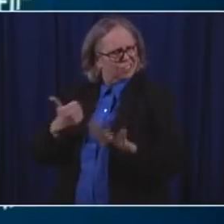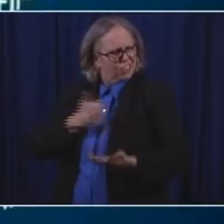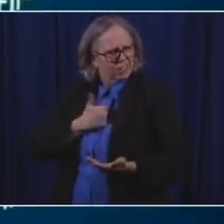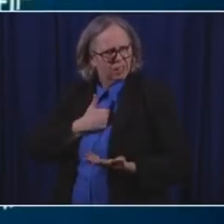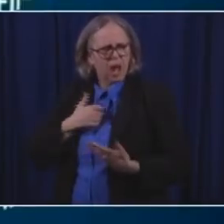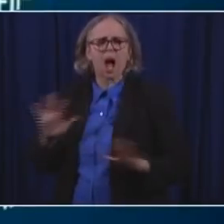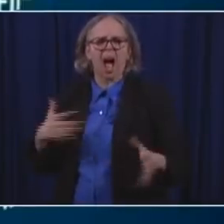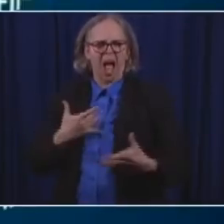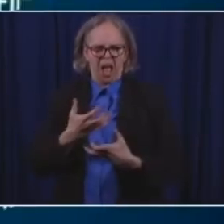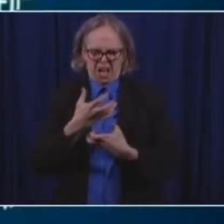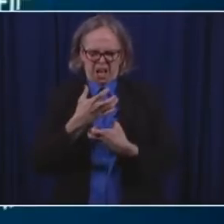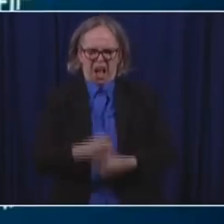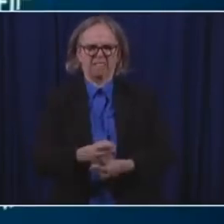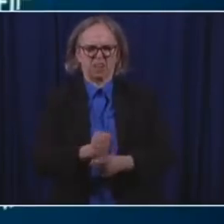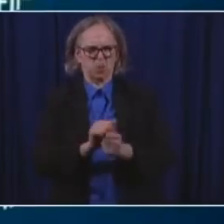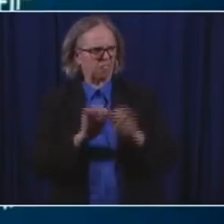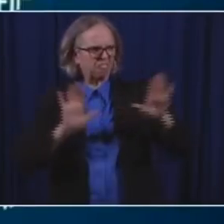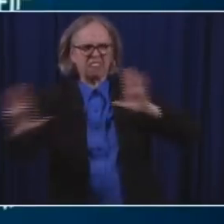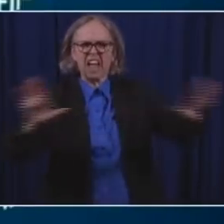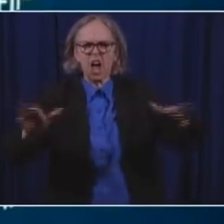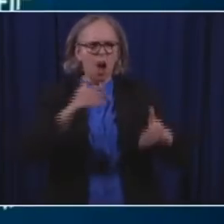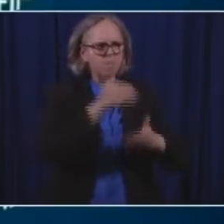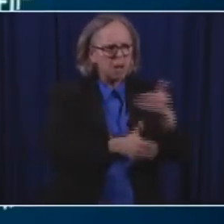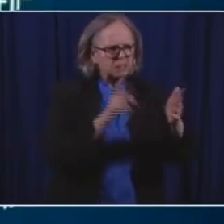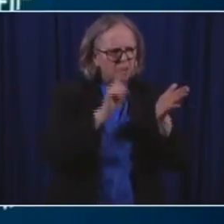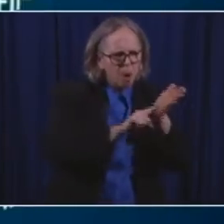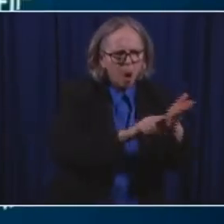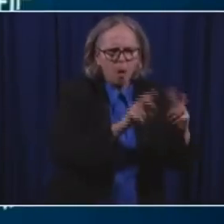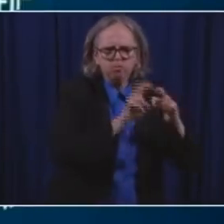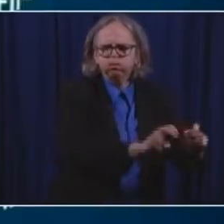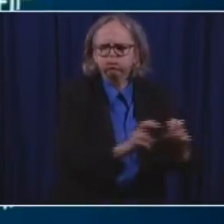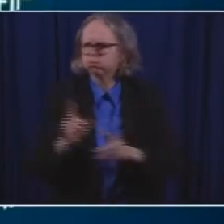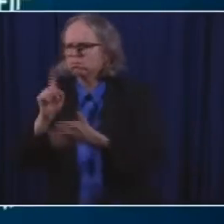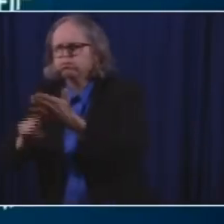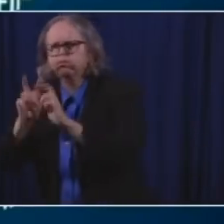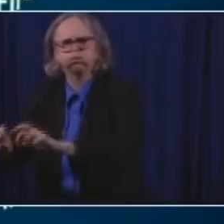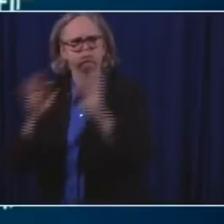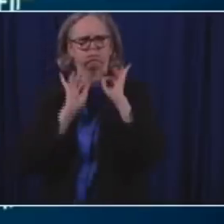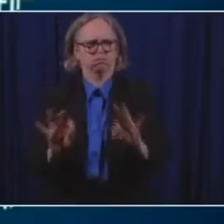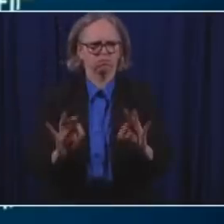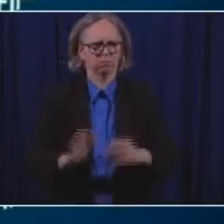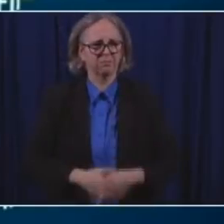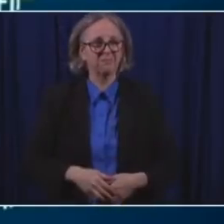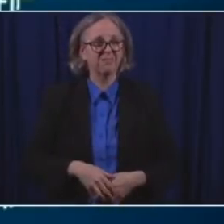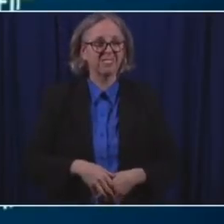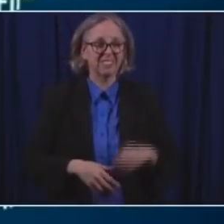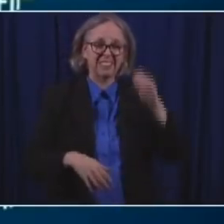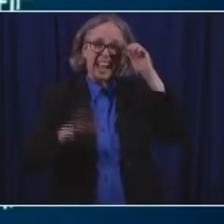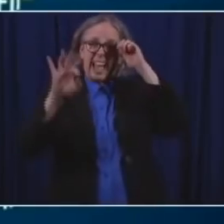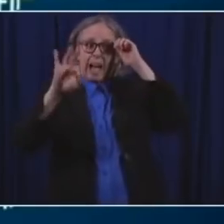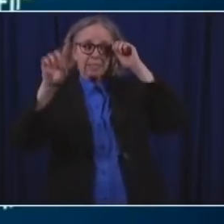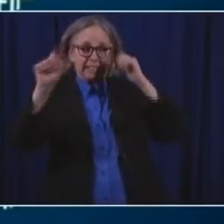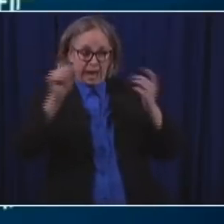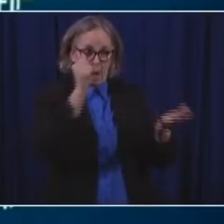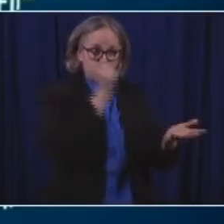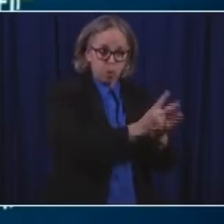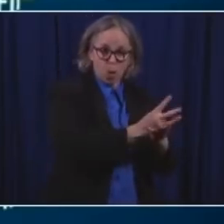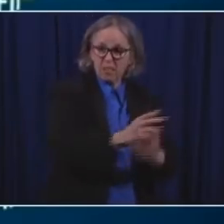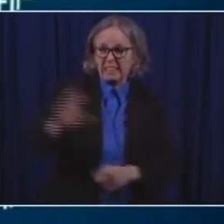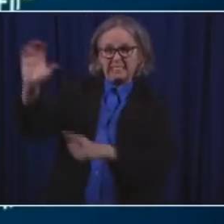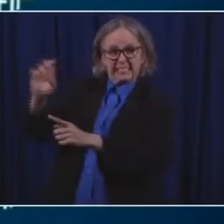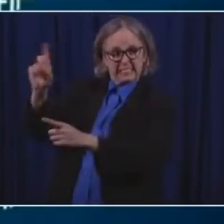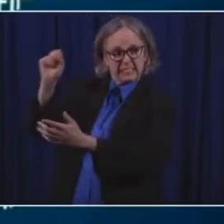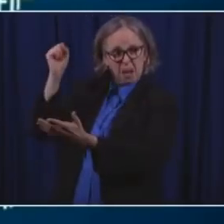process. When a COVID vaccine is FDA approved and CDC recommended, I will be rolling up